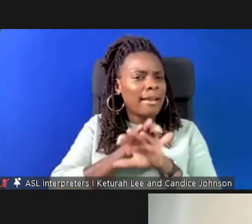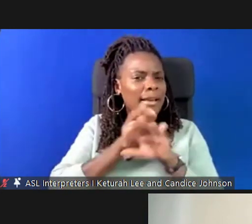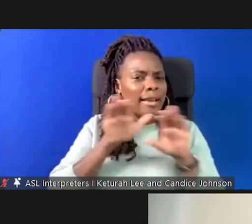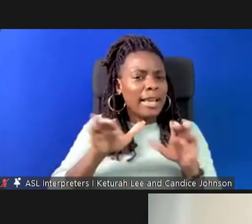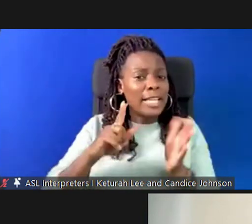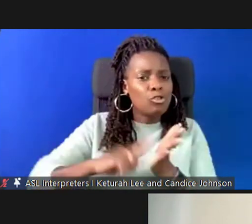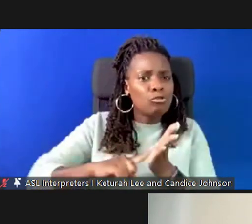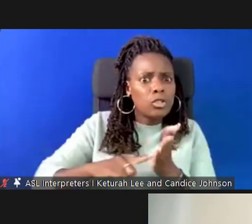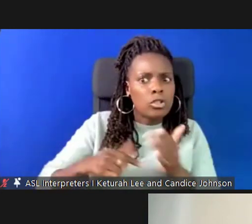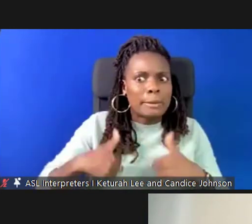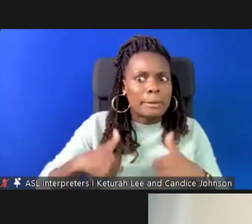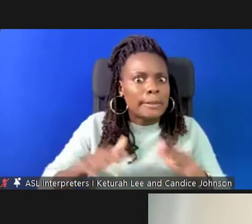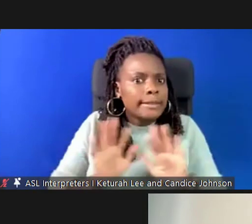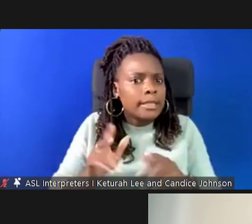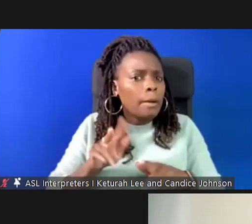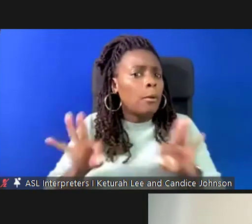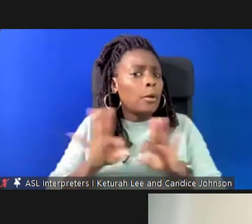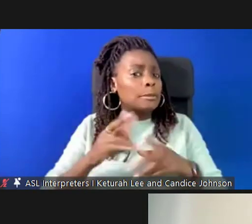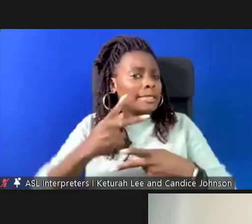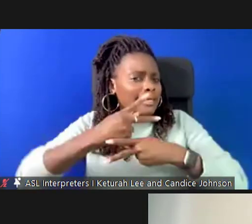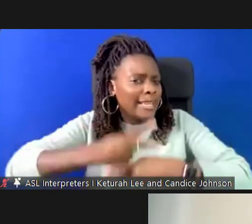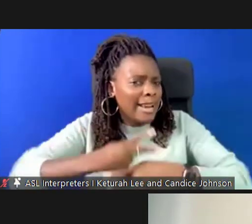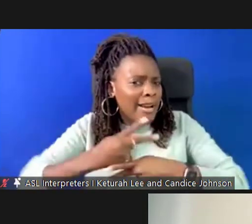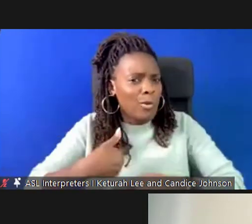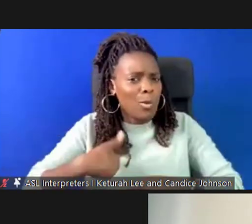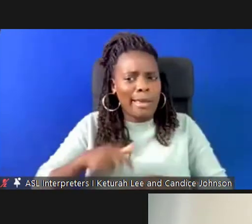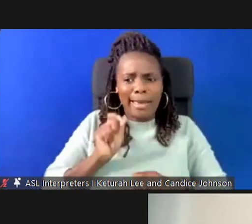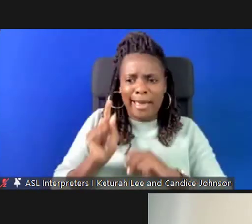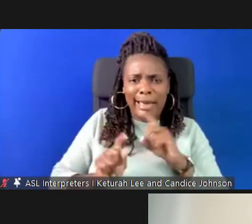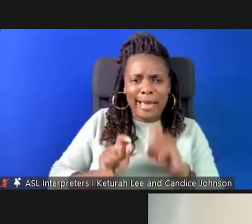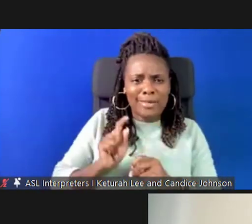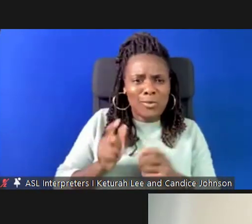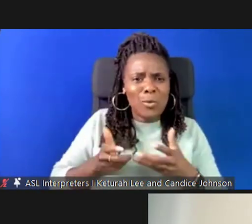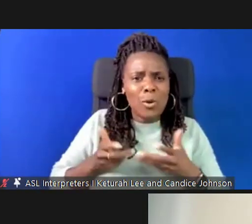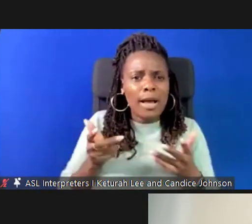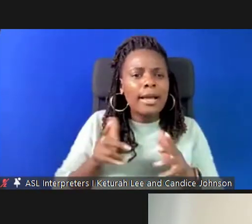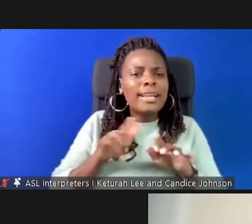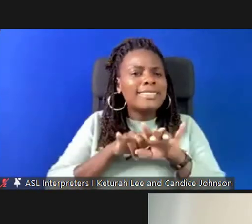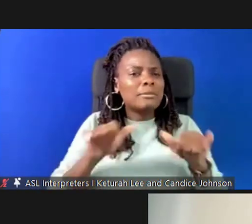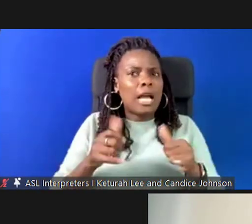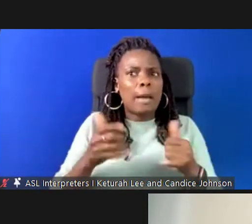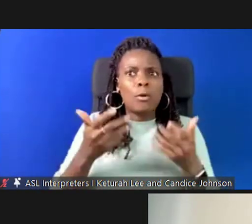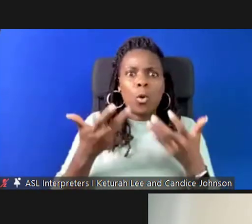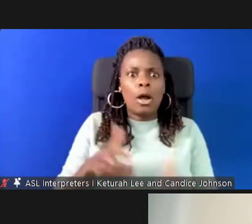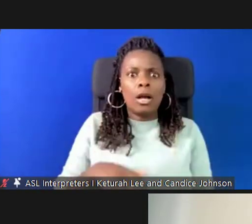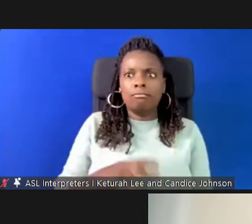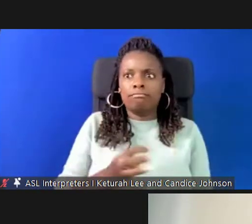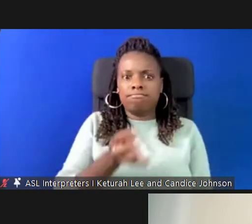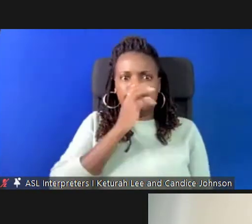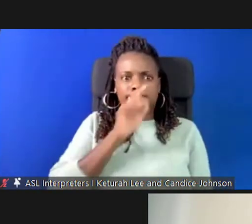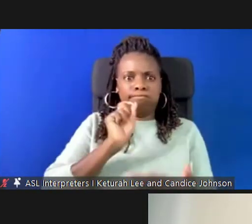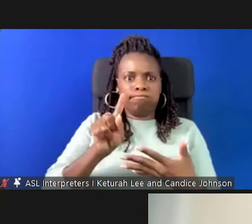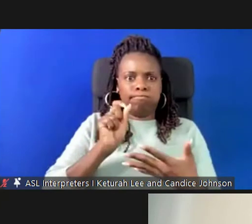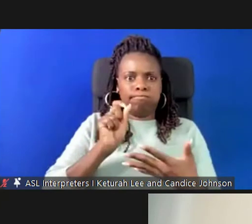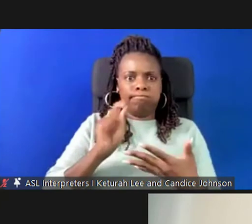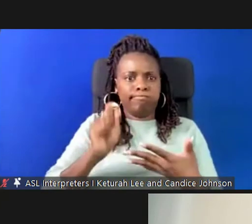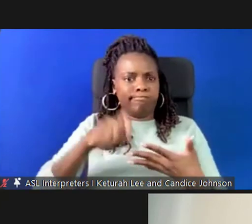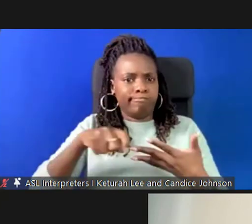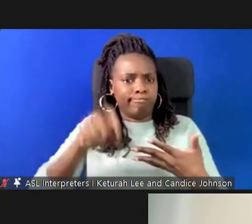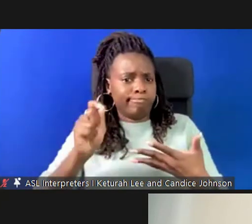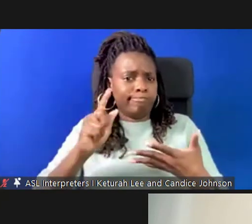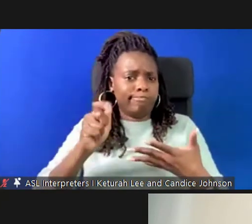careful to be specific about what we're asking, but then you don't want it to be so formulated that it does feel like I'm just checking a box,